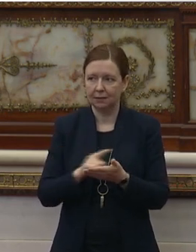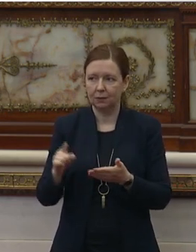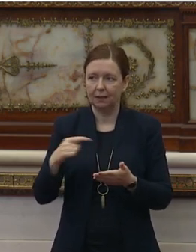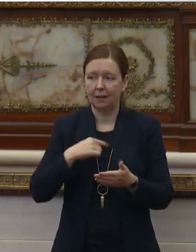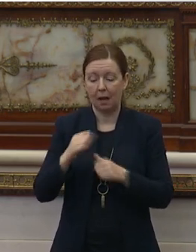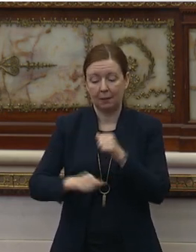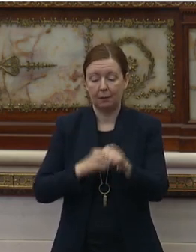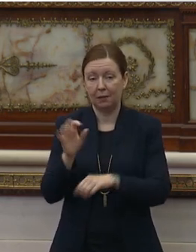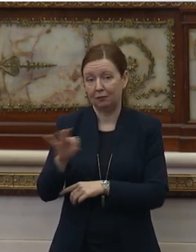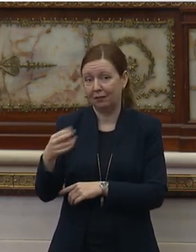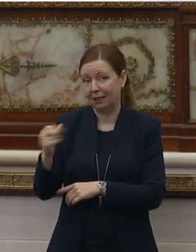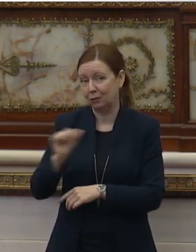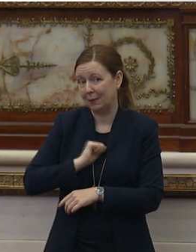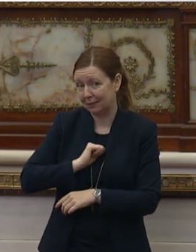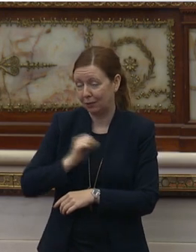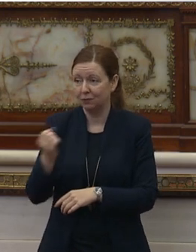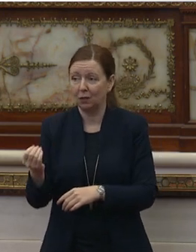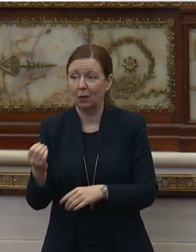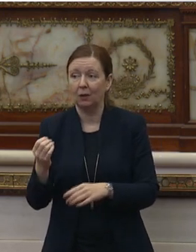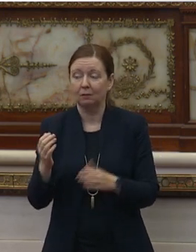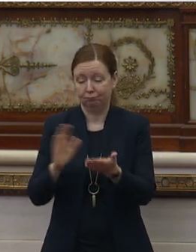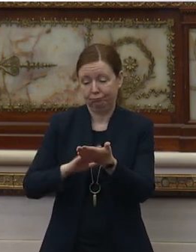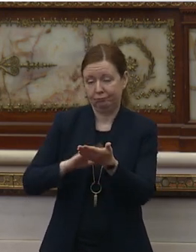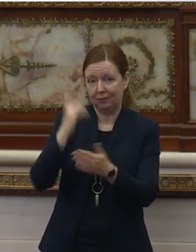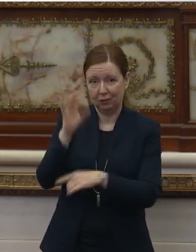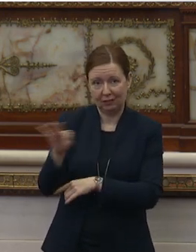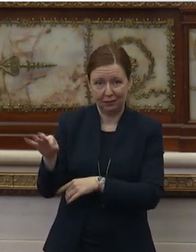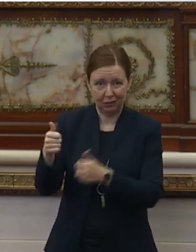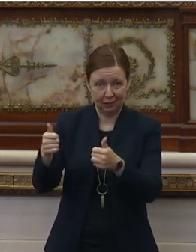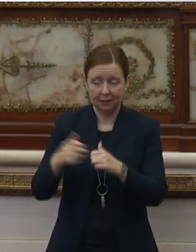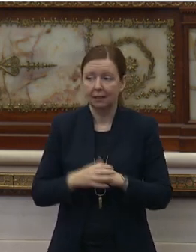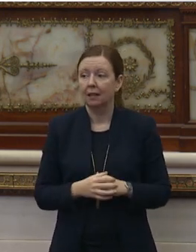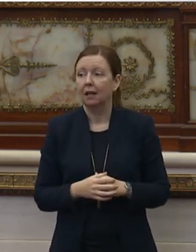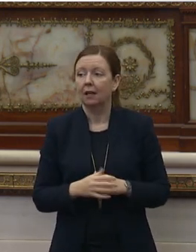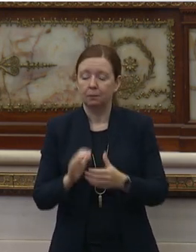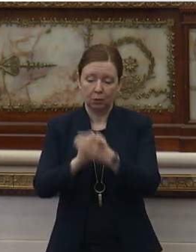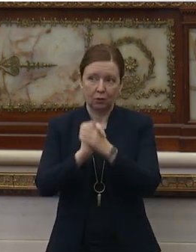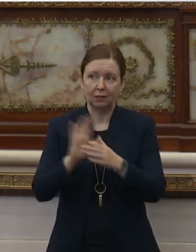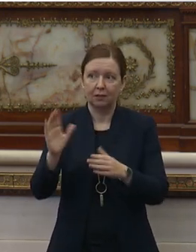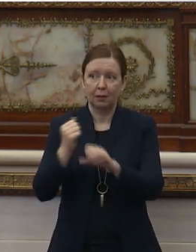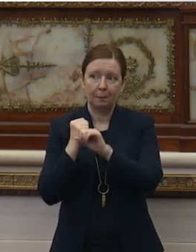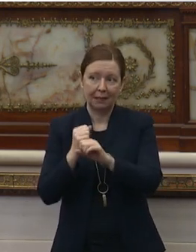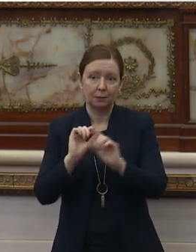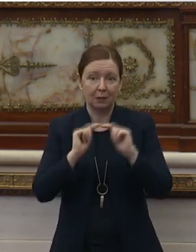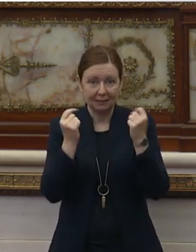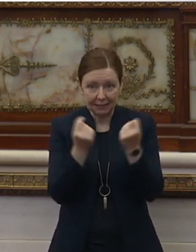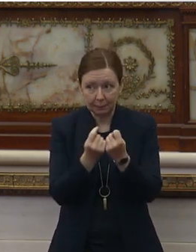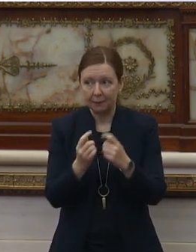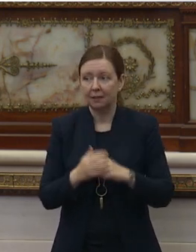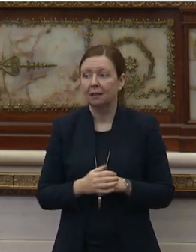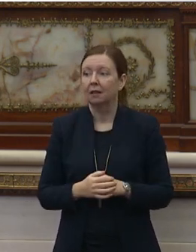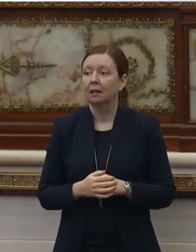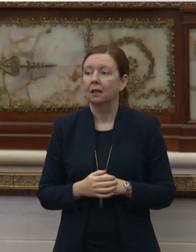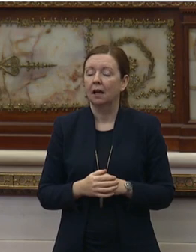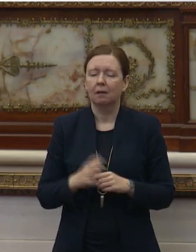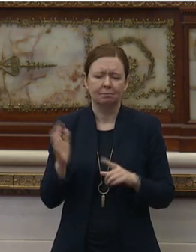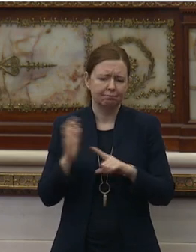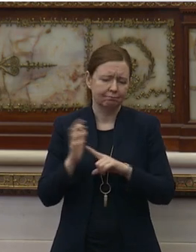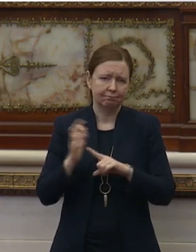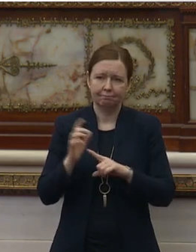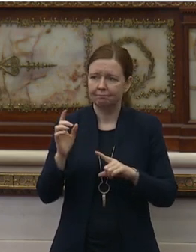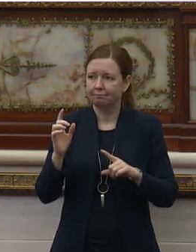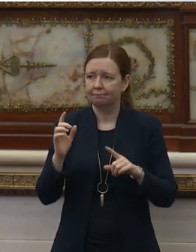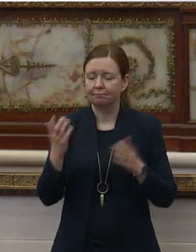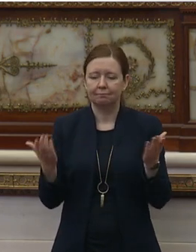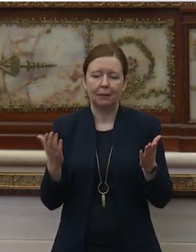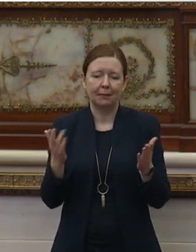Frankfort High School, so, you know, had to give Frankfort High School a little shout out and congratulations to their baseball team. These champions of the week might